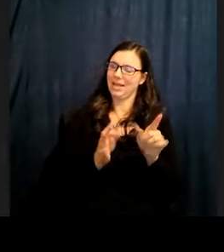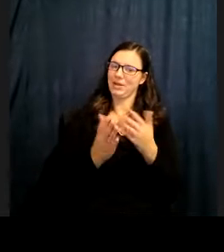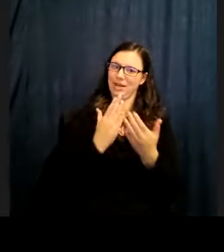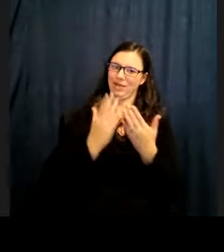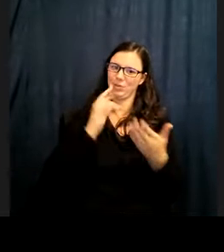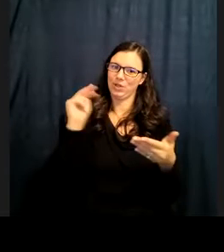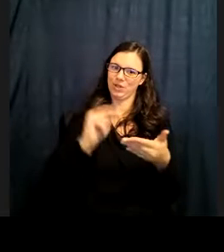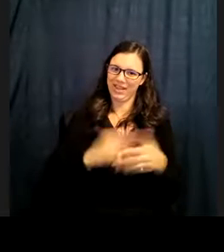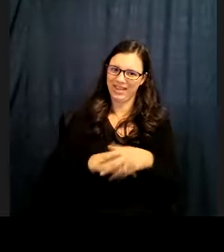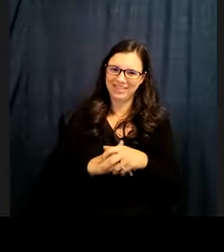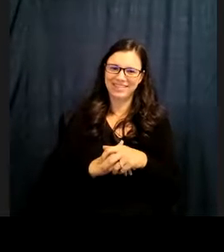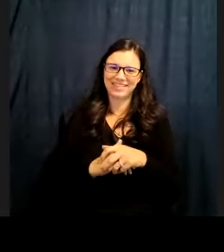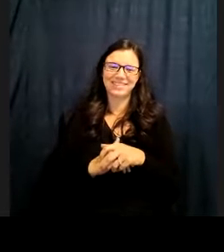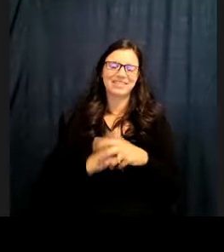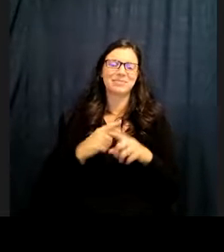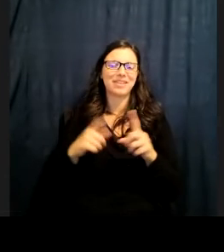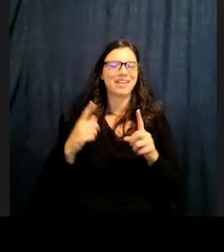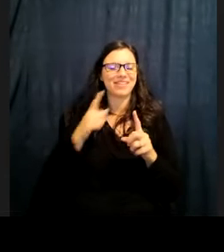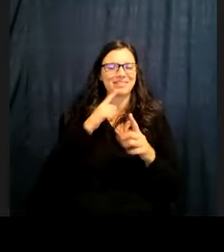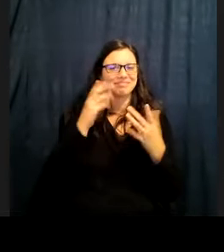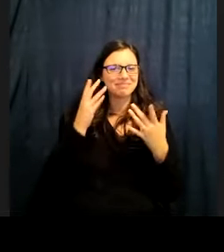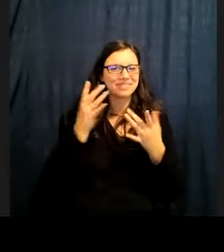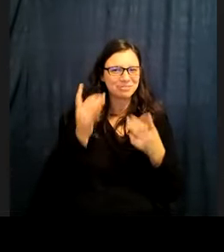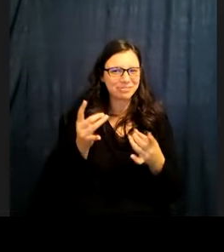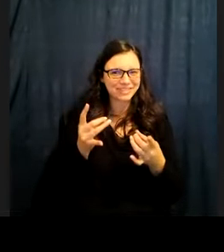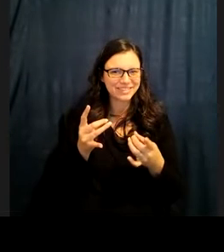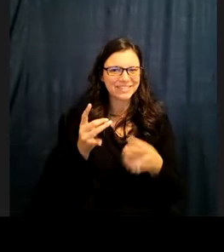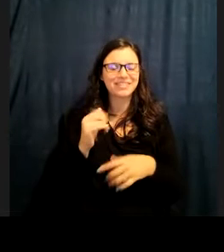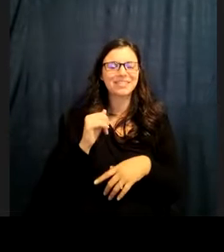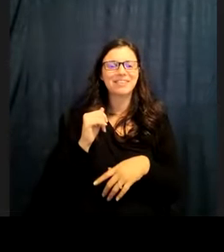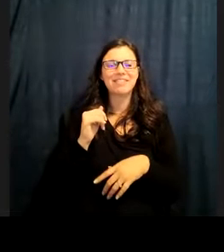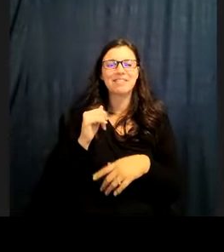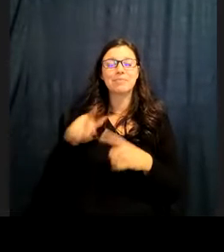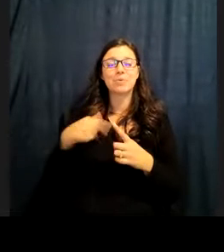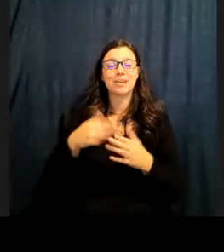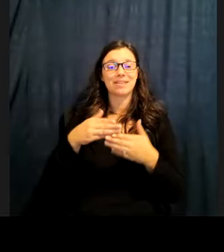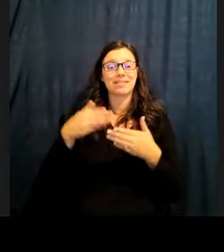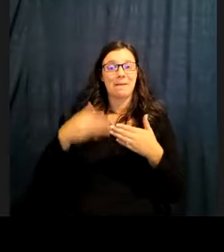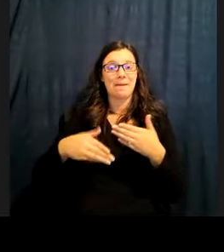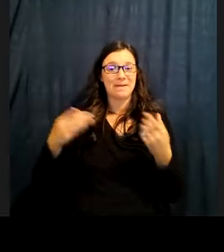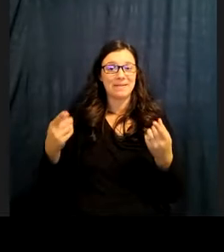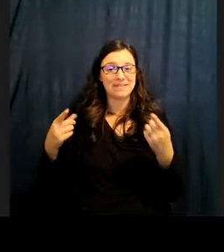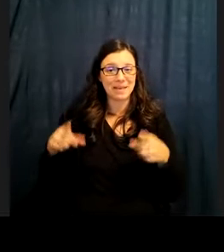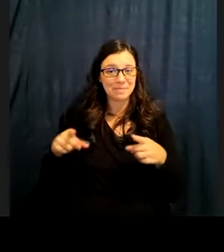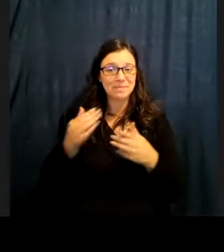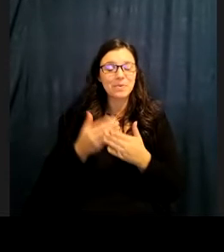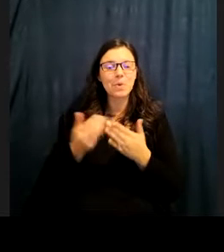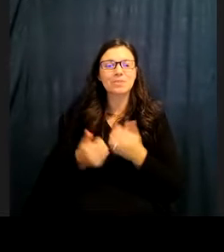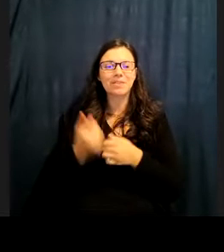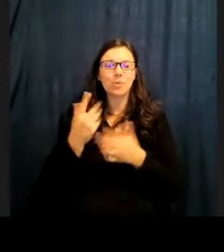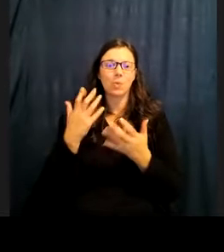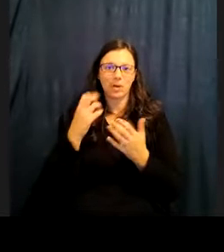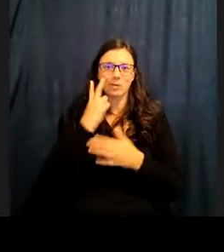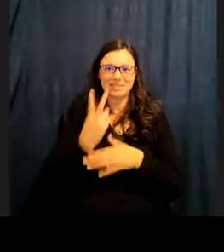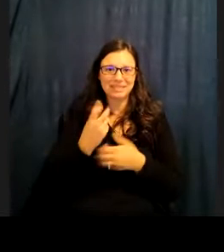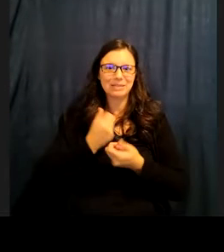at. But what was really interesting to me was that by the end of it, almost everybody wanted to see the poem when